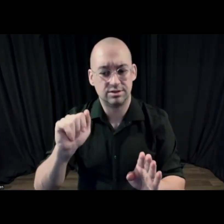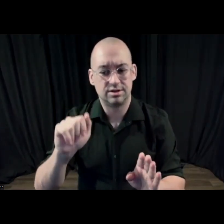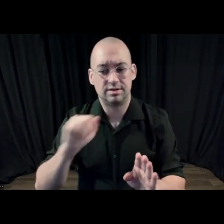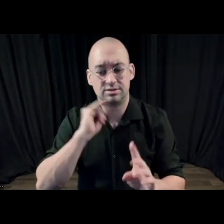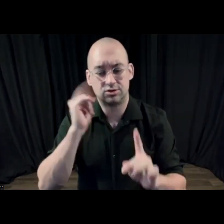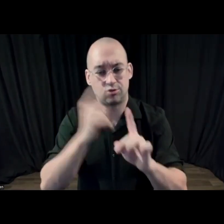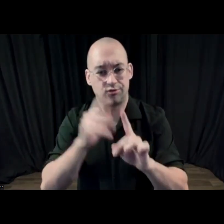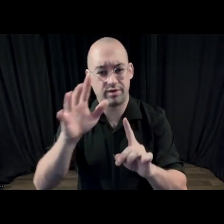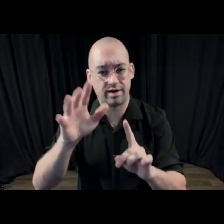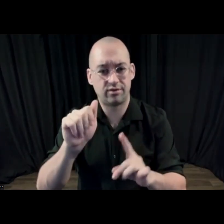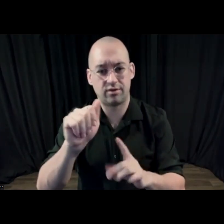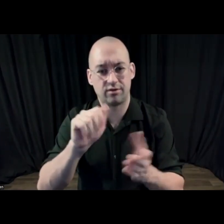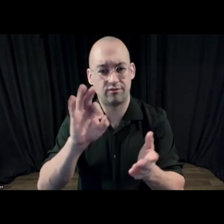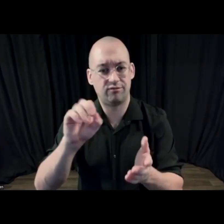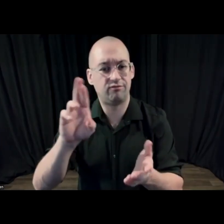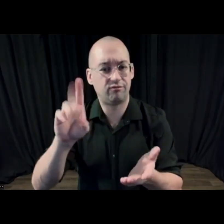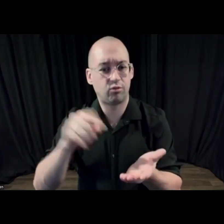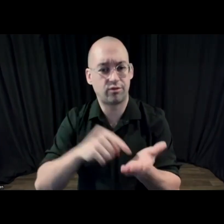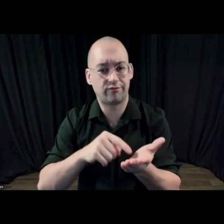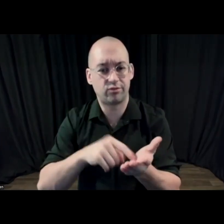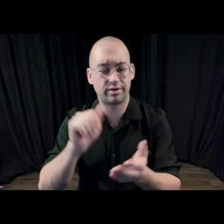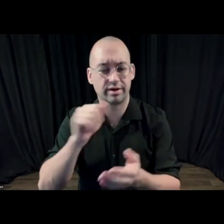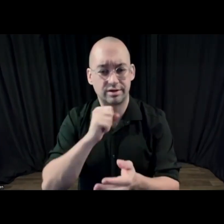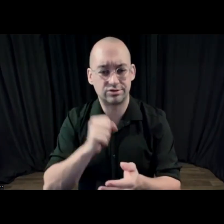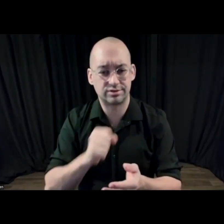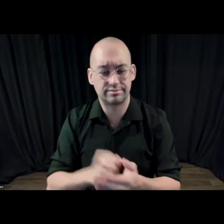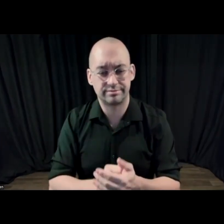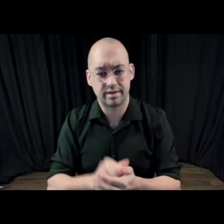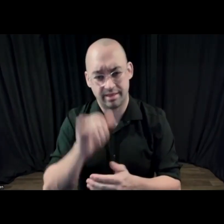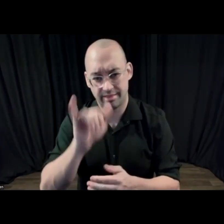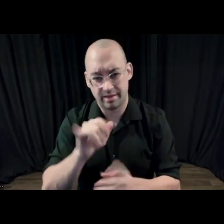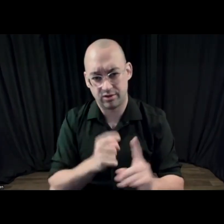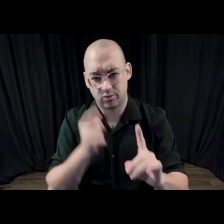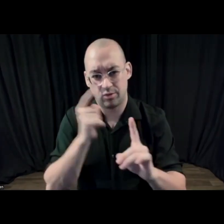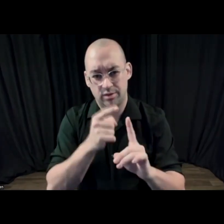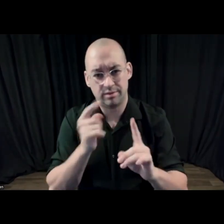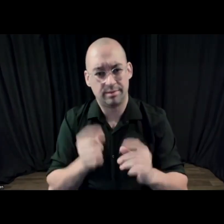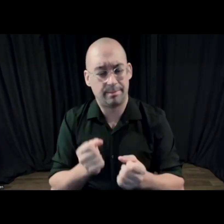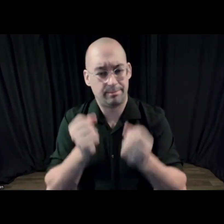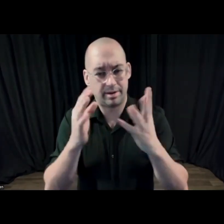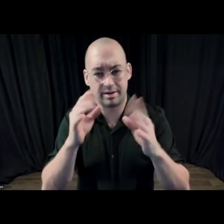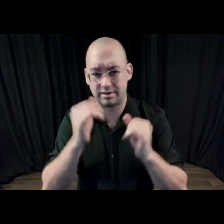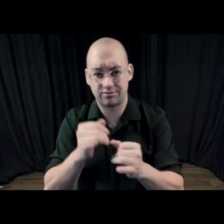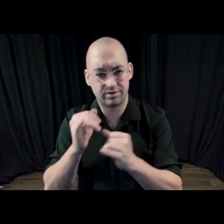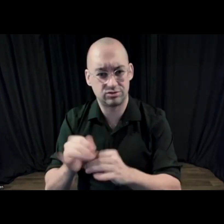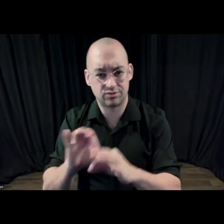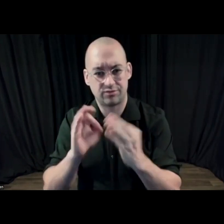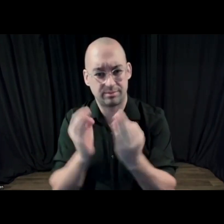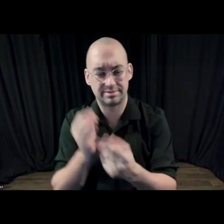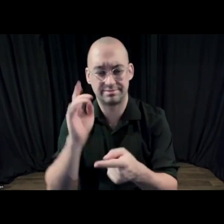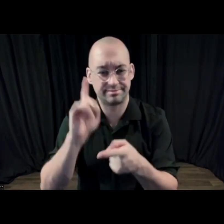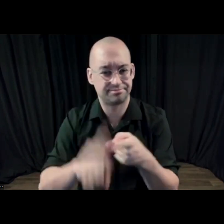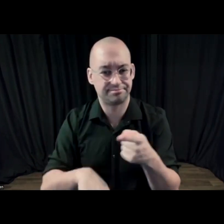affording aging. Under this goal, we recognize that so many individuals and families cannot